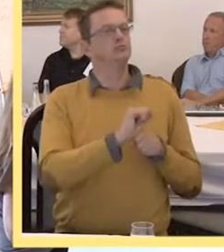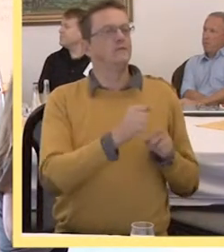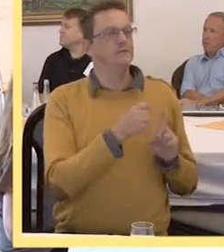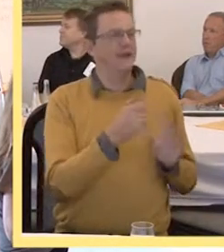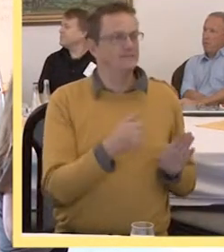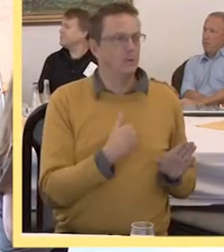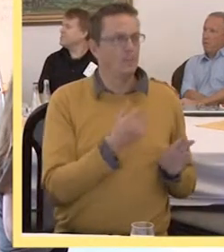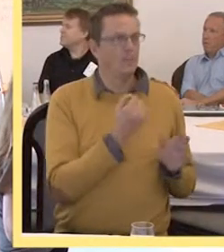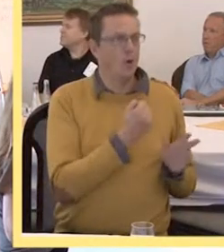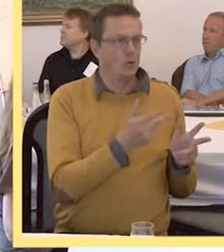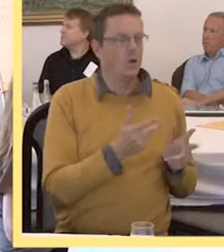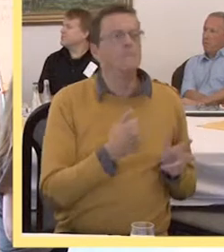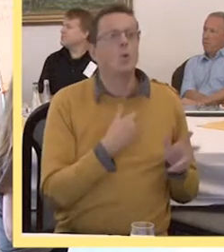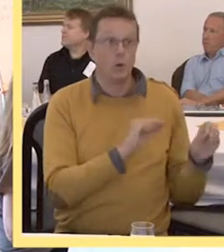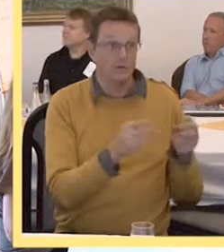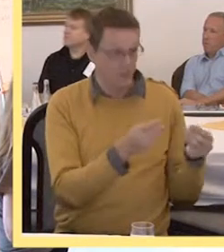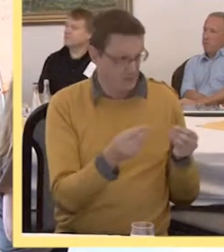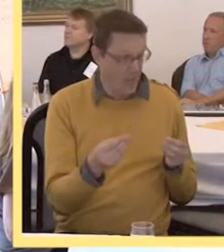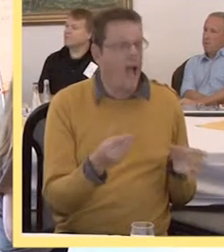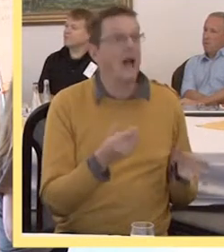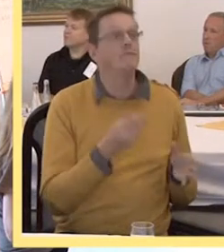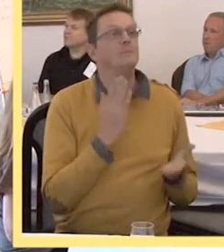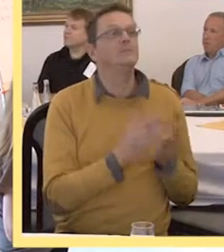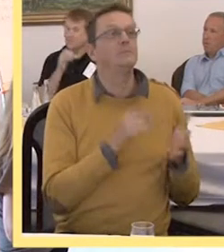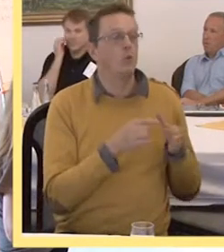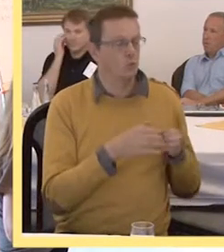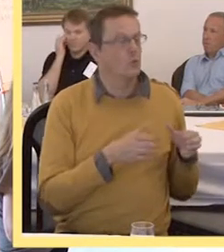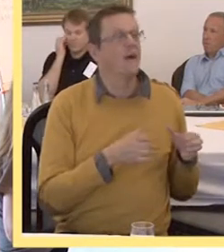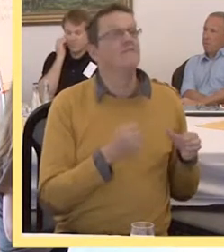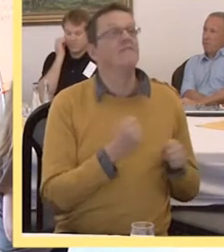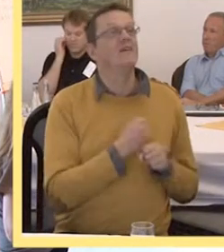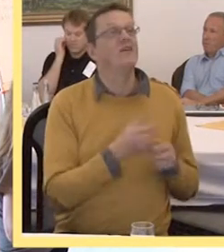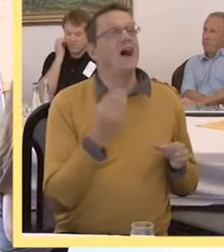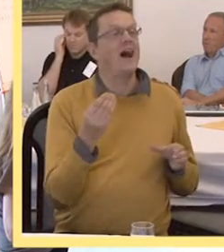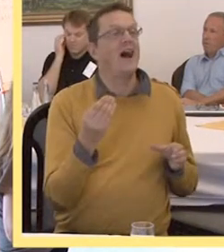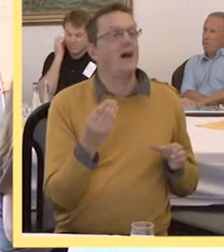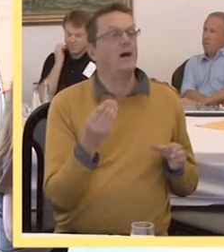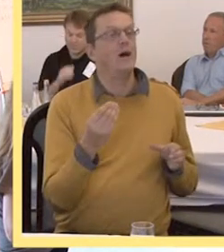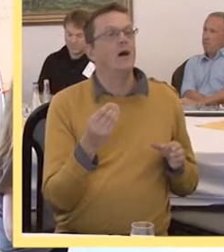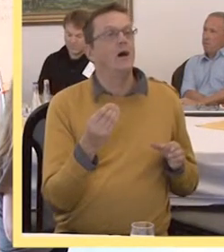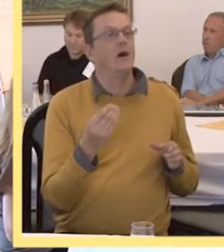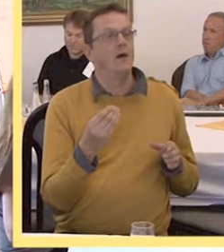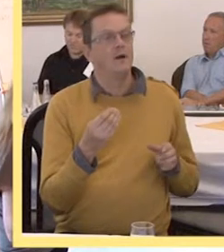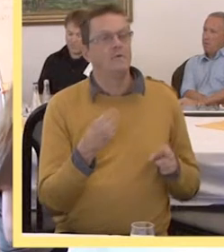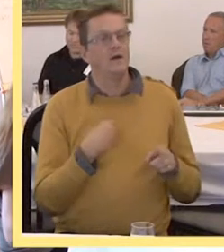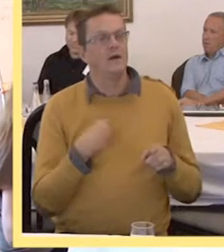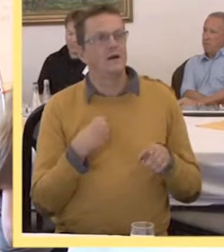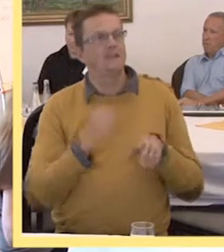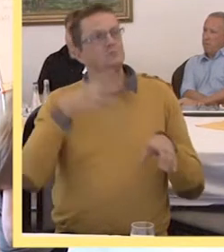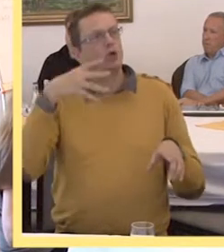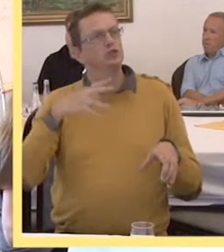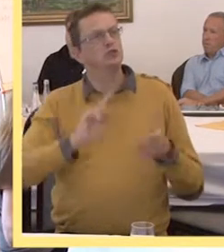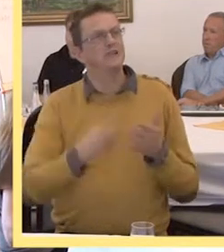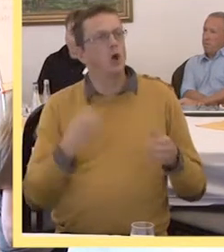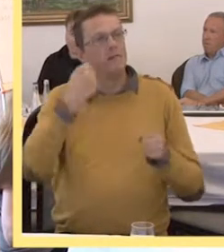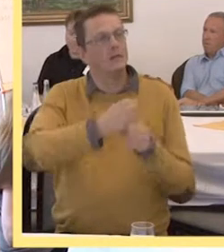what training materials exist for this specific target group, what specific interventions exist for response recovery, or for long-term